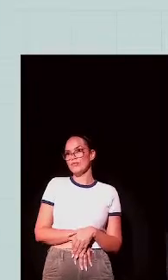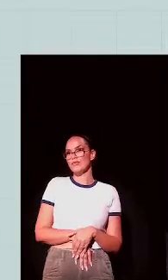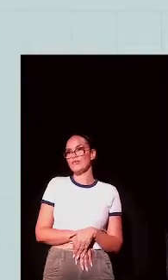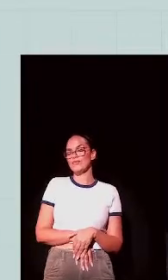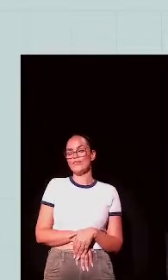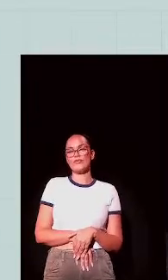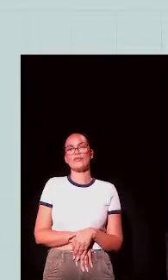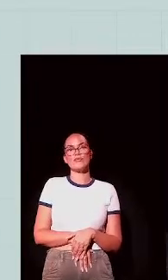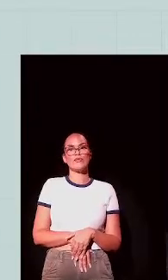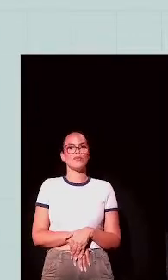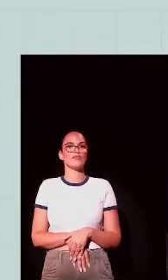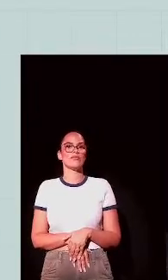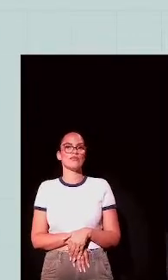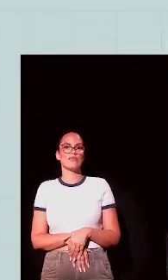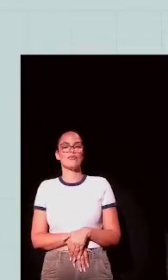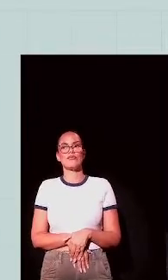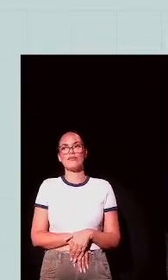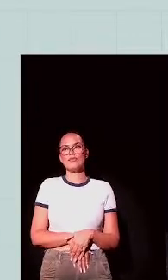But